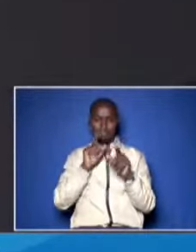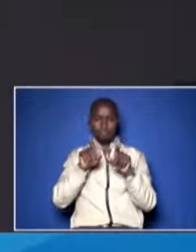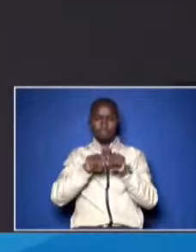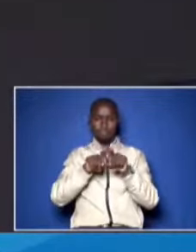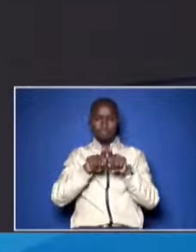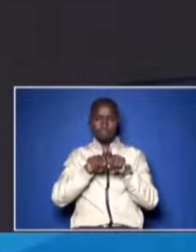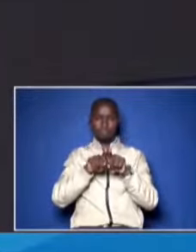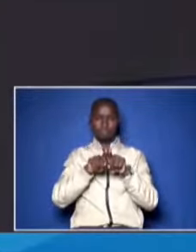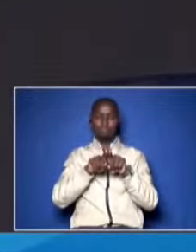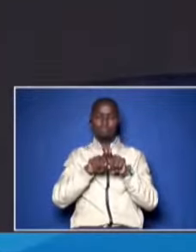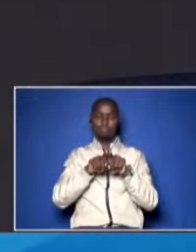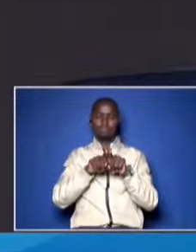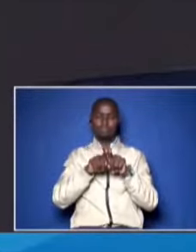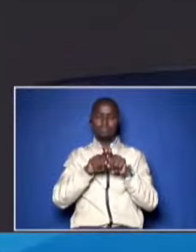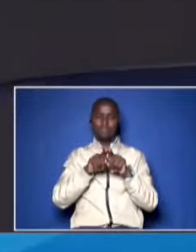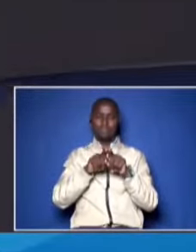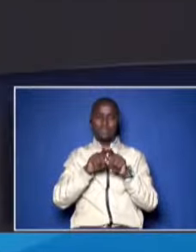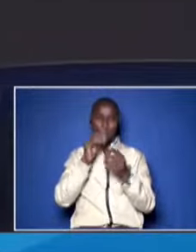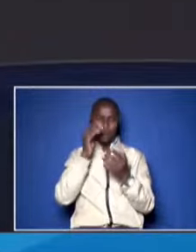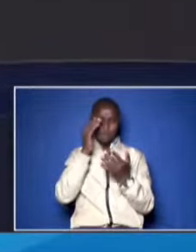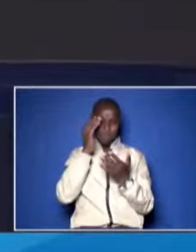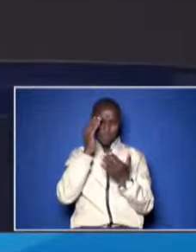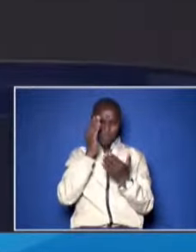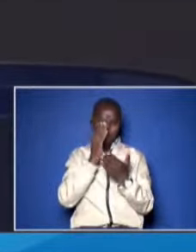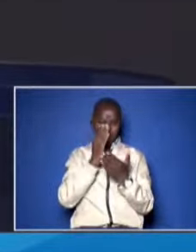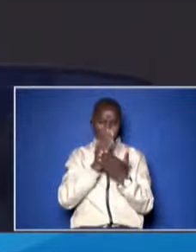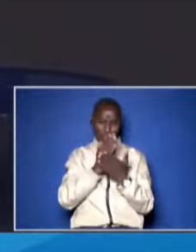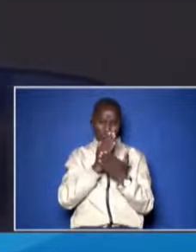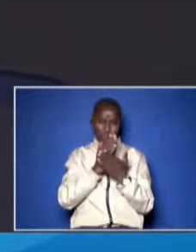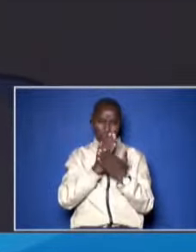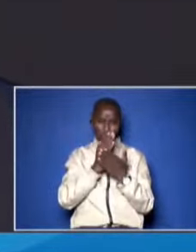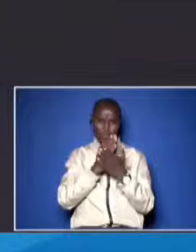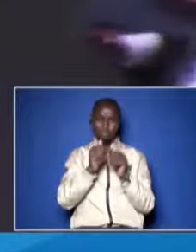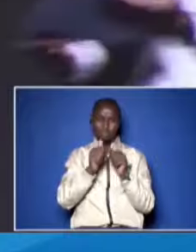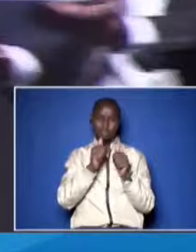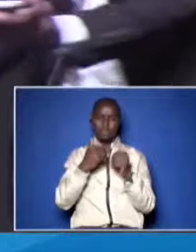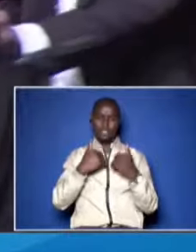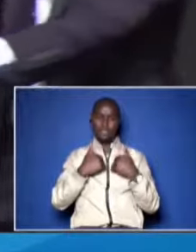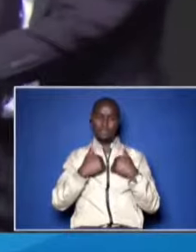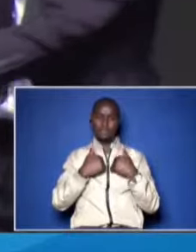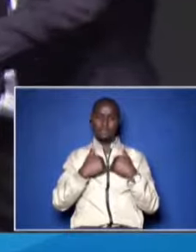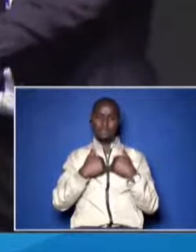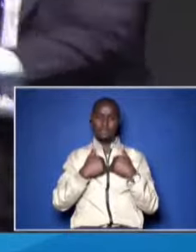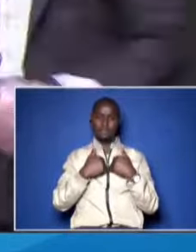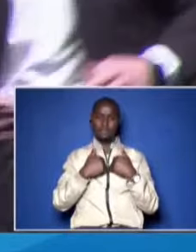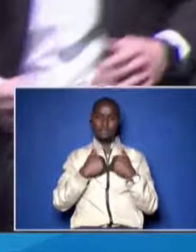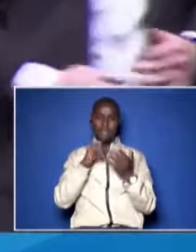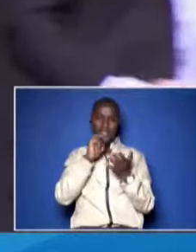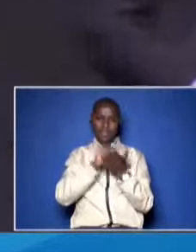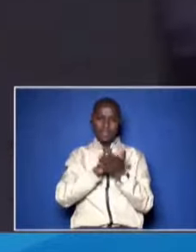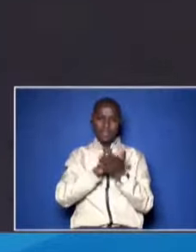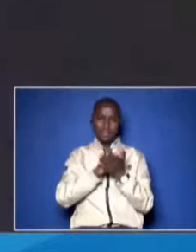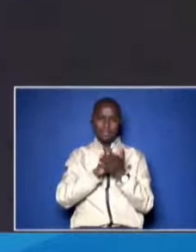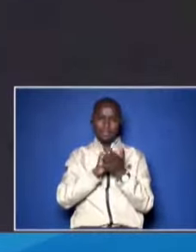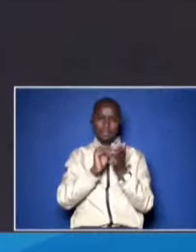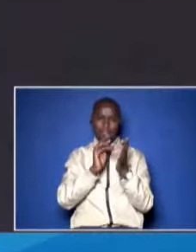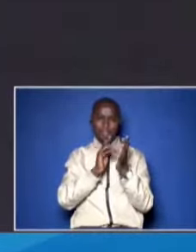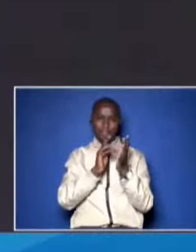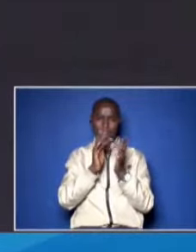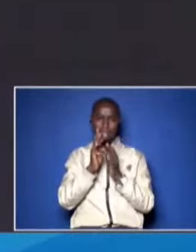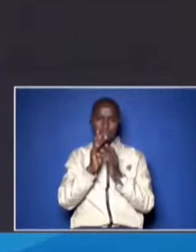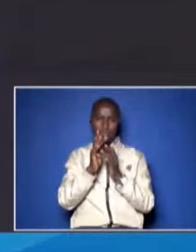brother what proof do we have that the Bible is God's